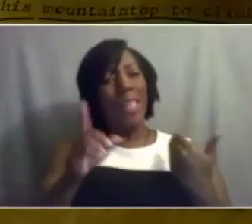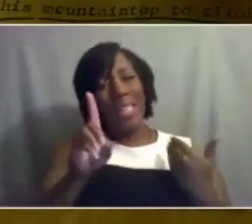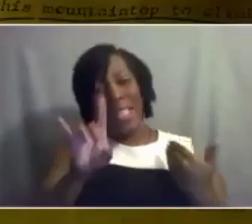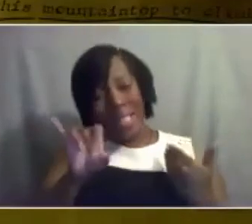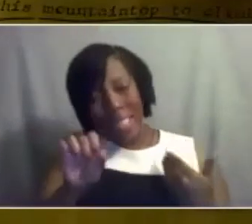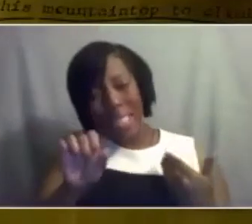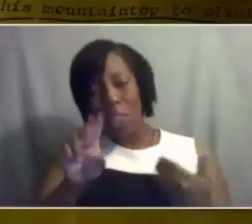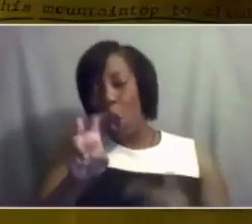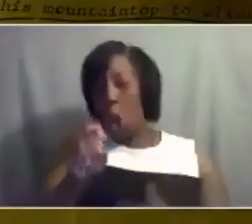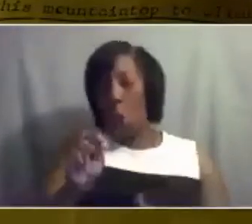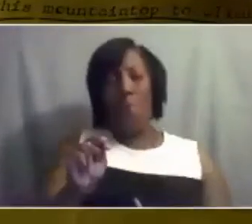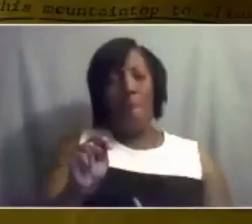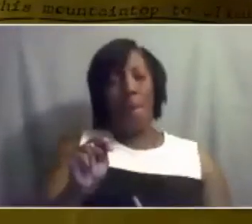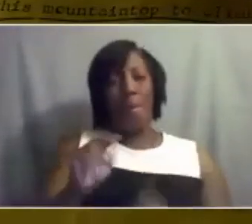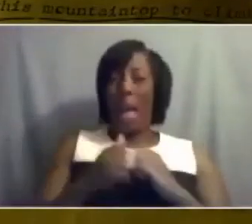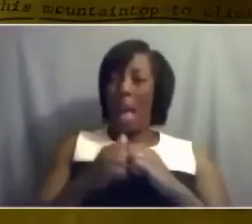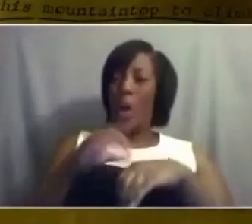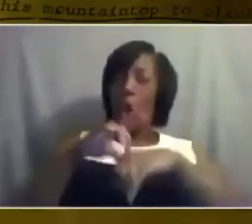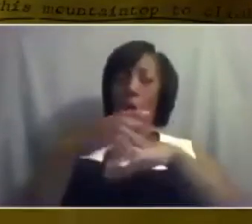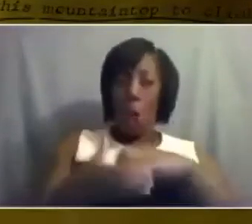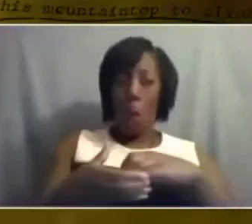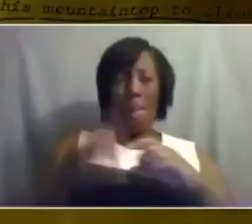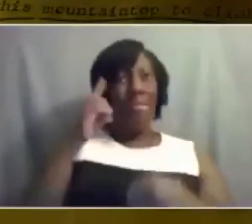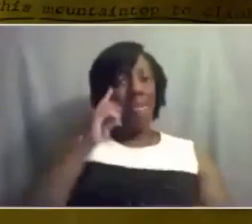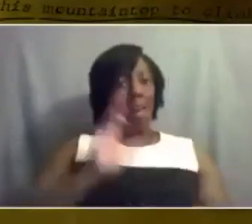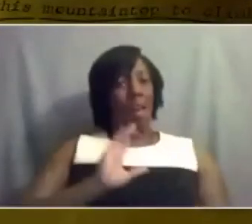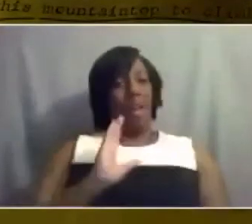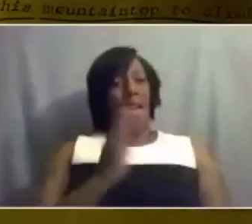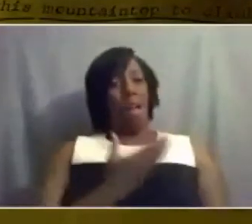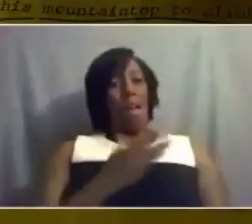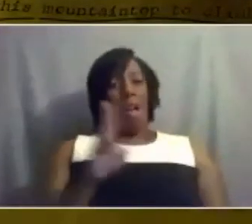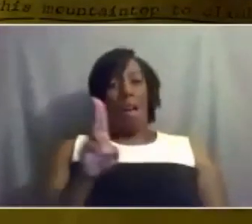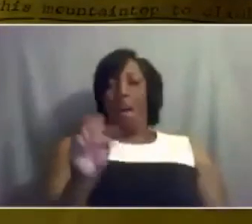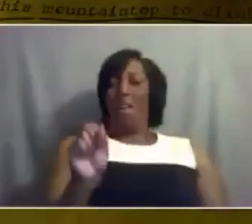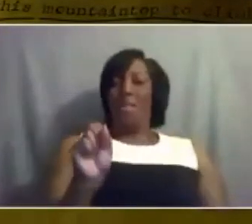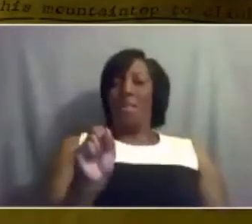be all of us coming together to say, how are we